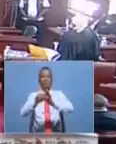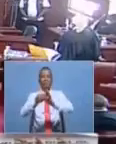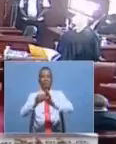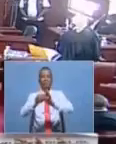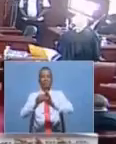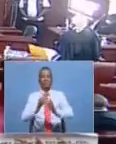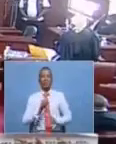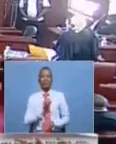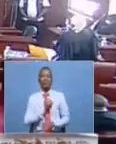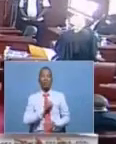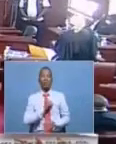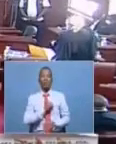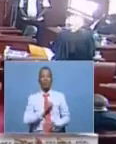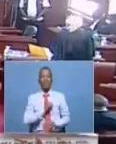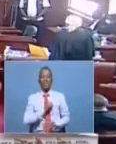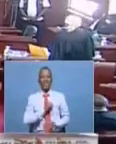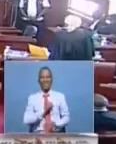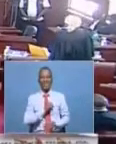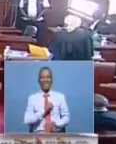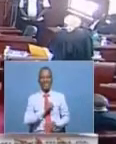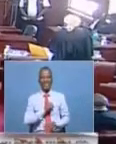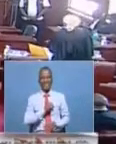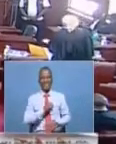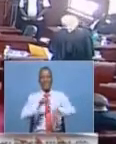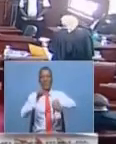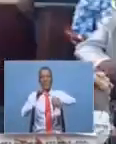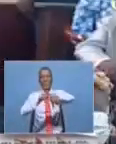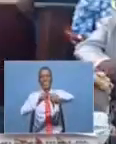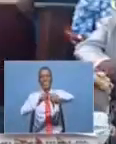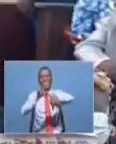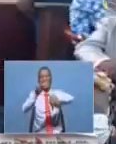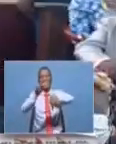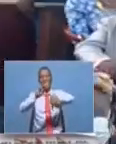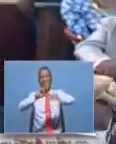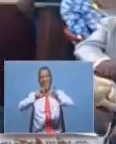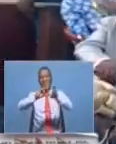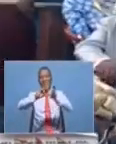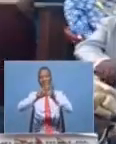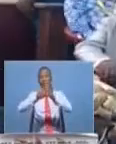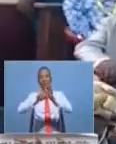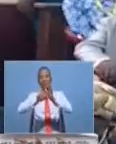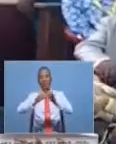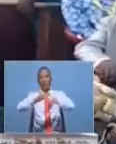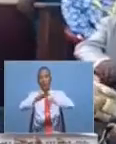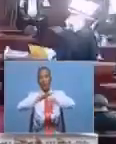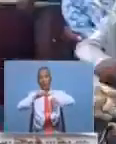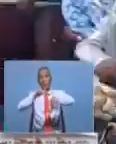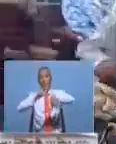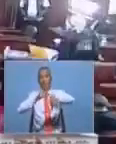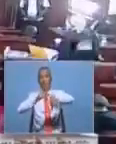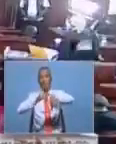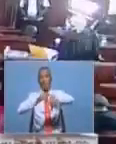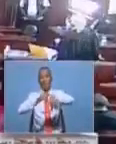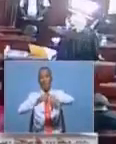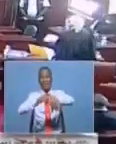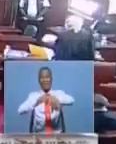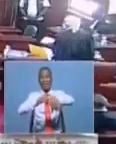I'm keeping the time. He's the official timekeeper. Okay. So if you want to, My lord, if you want to wind up, I think